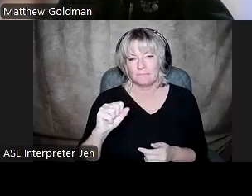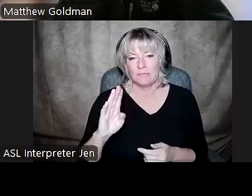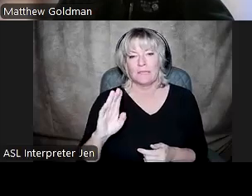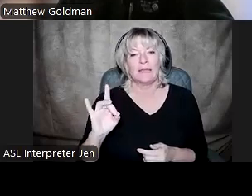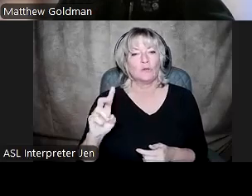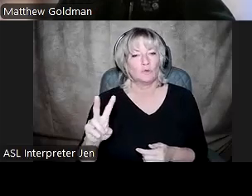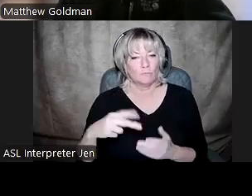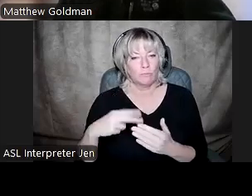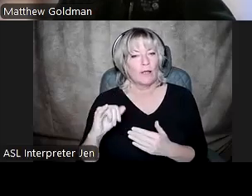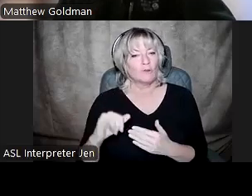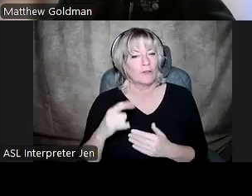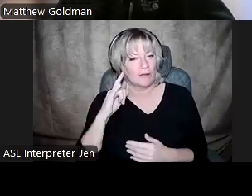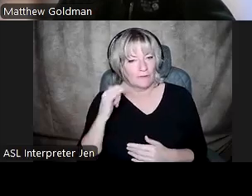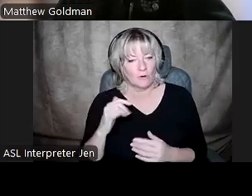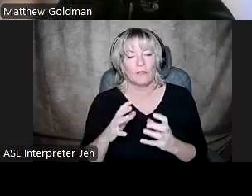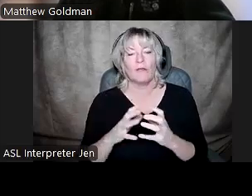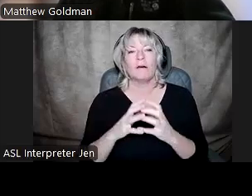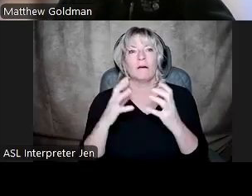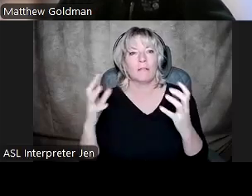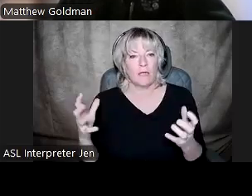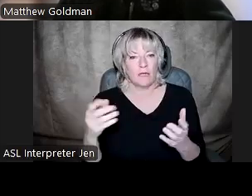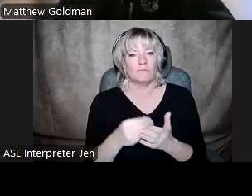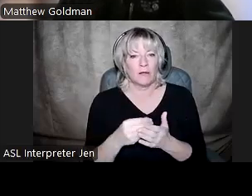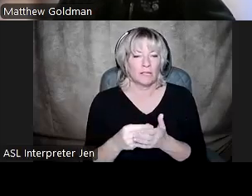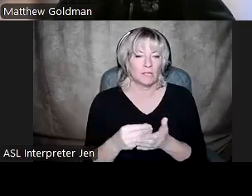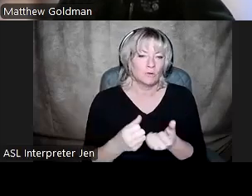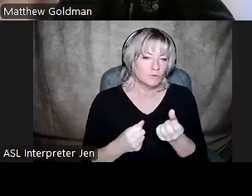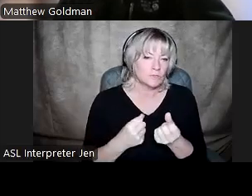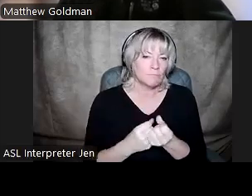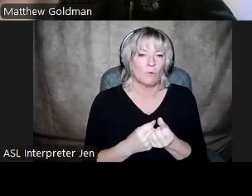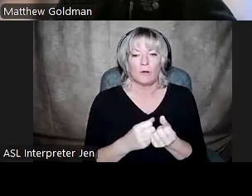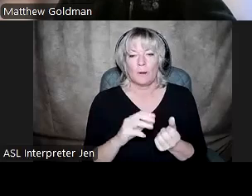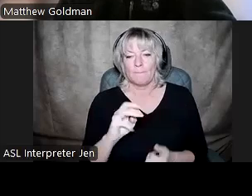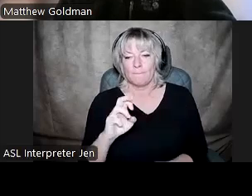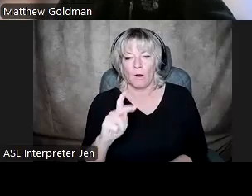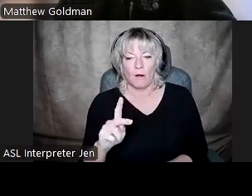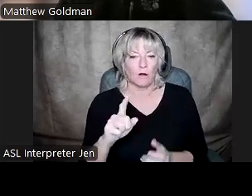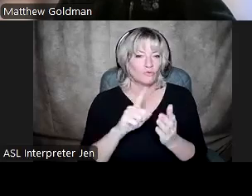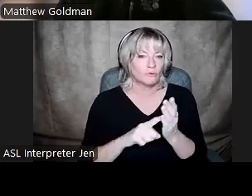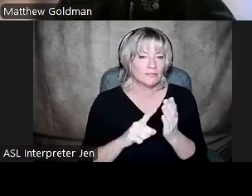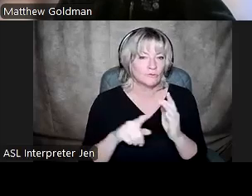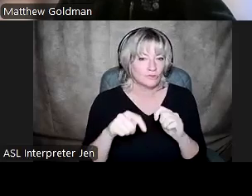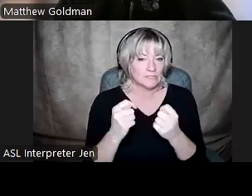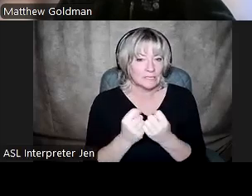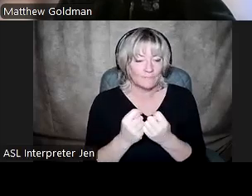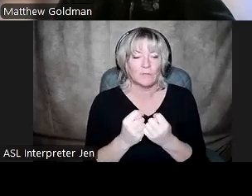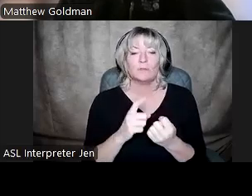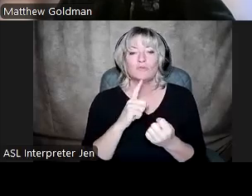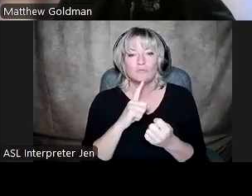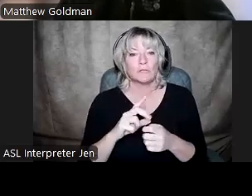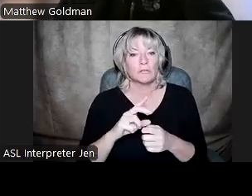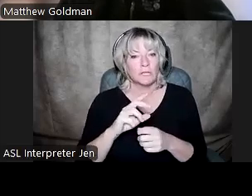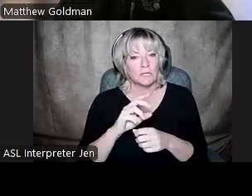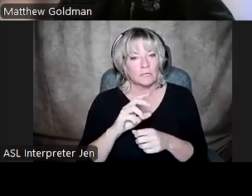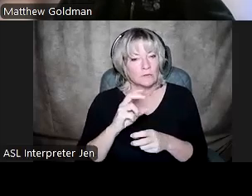California. There was significant resource to fund Mark and the whole research team to be able to really use rigorous